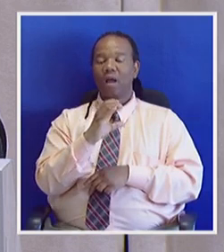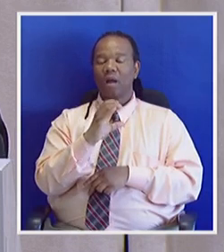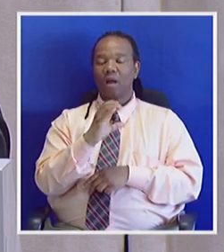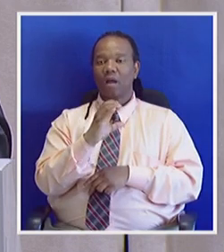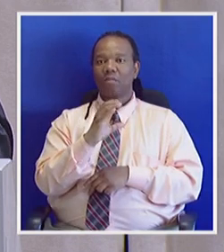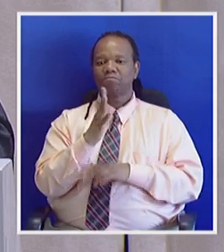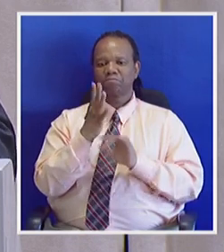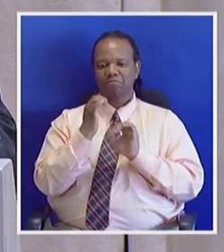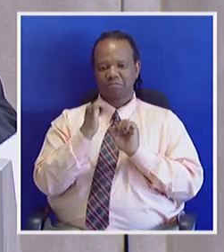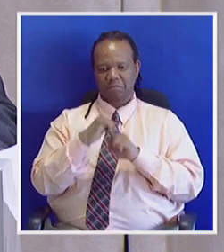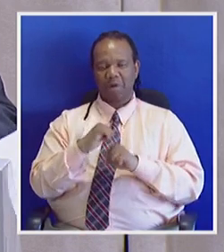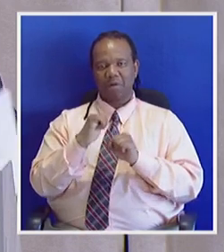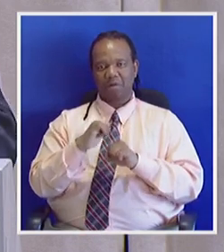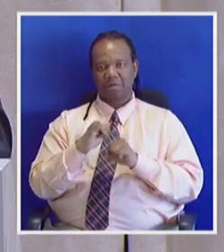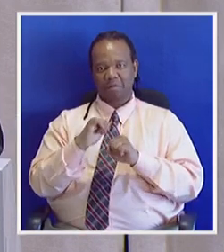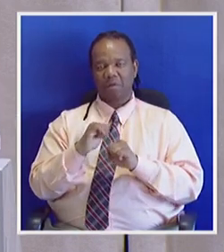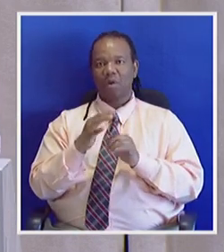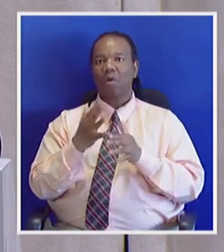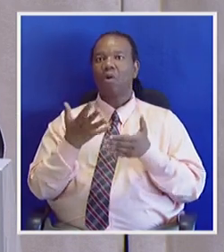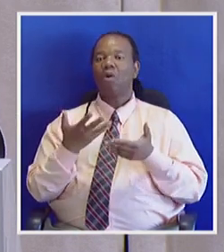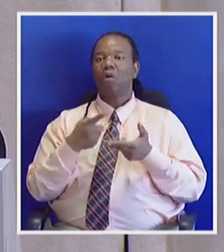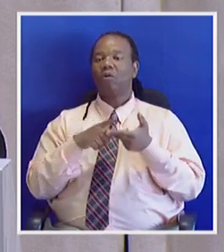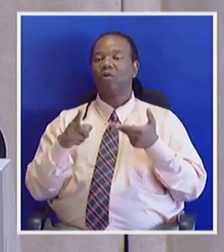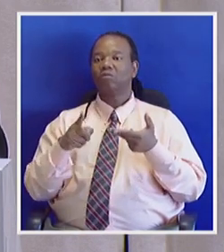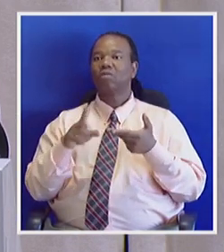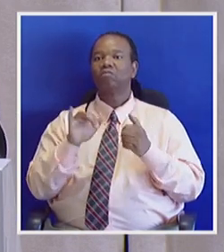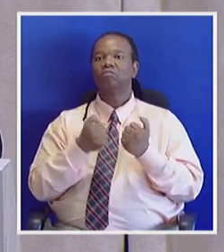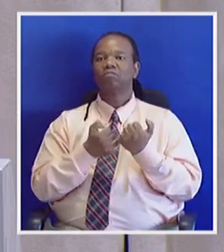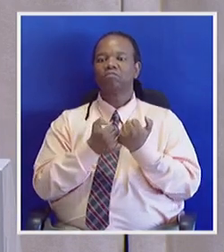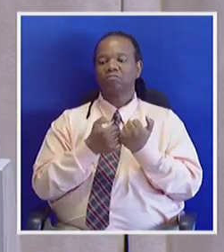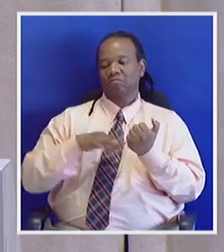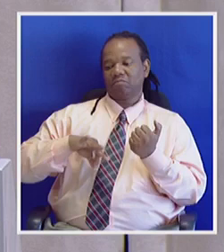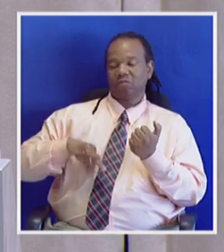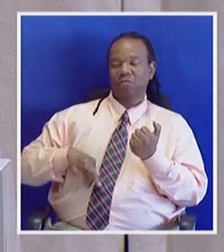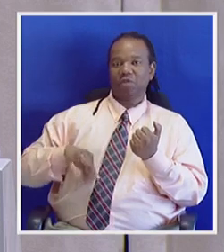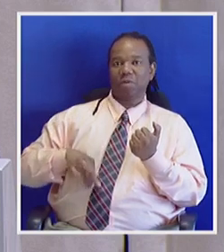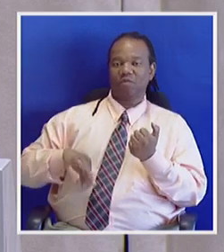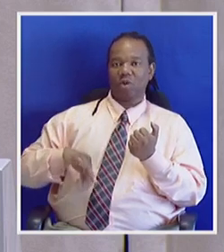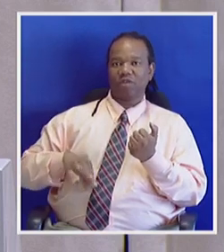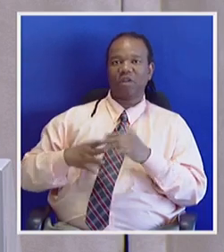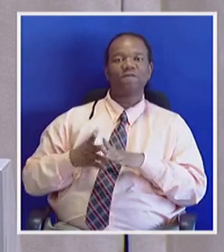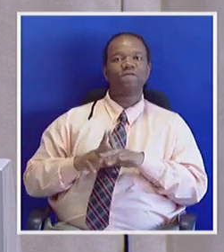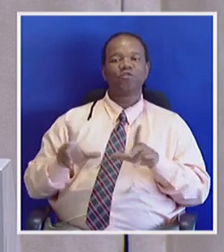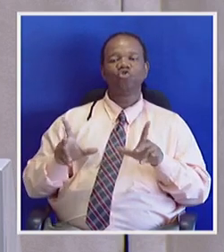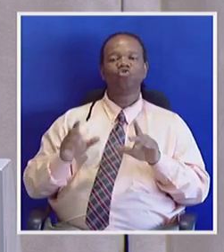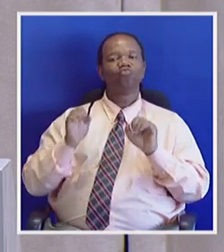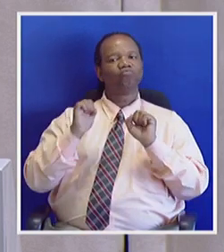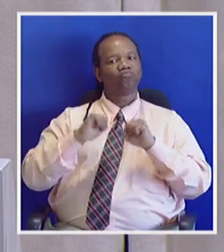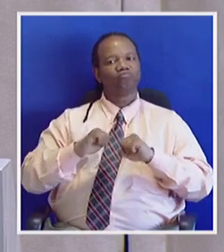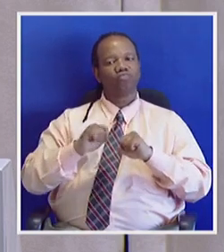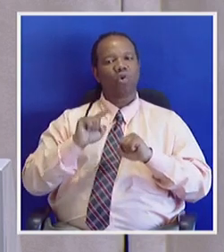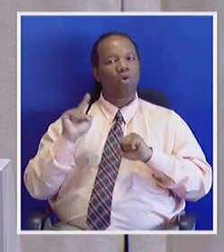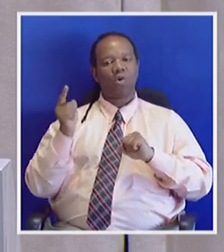on the introduction of the national minimum wage, which was set and agreed to by the